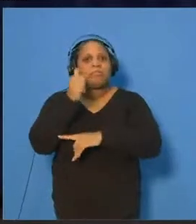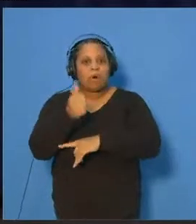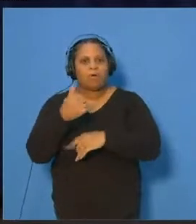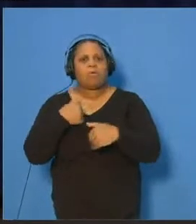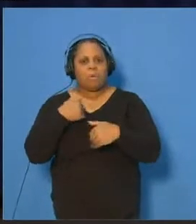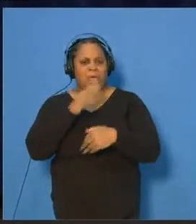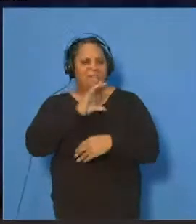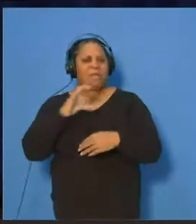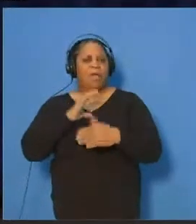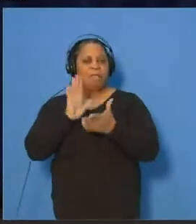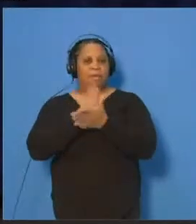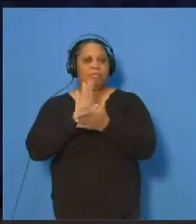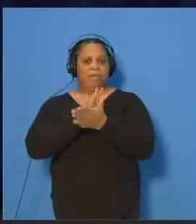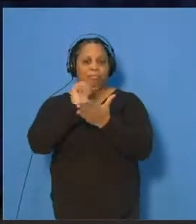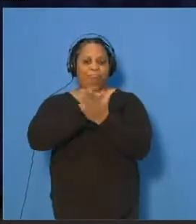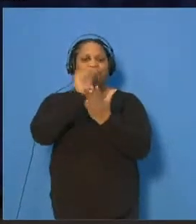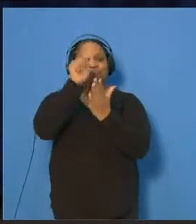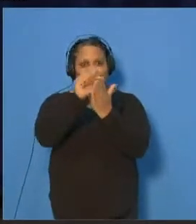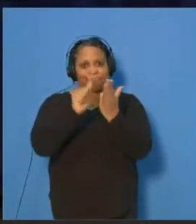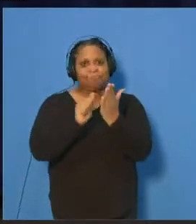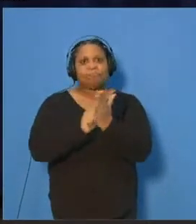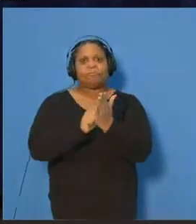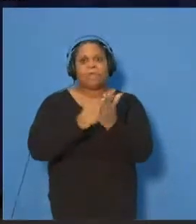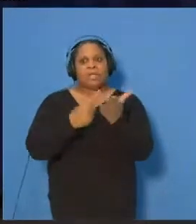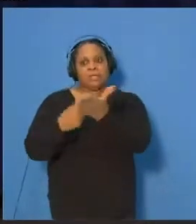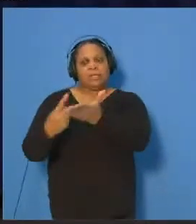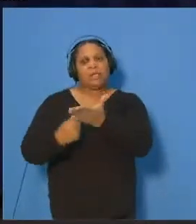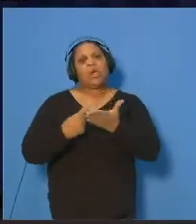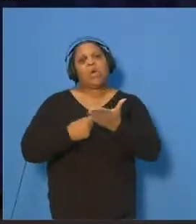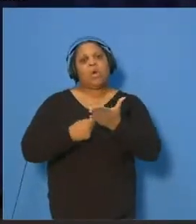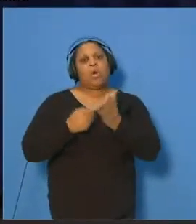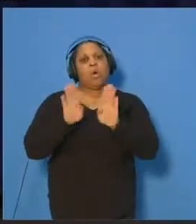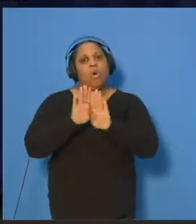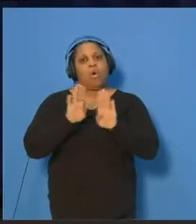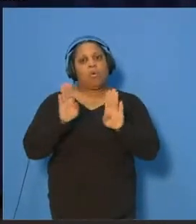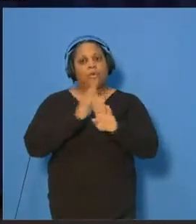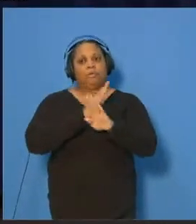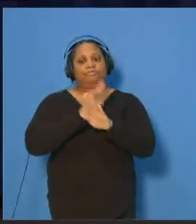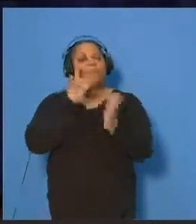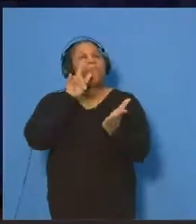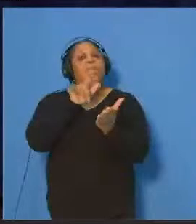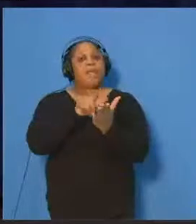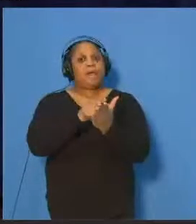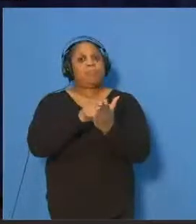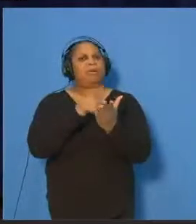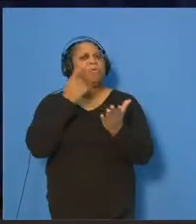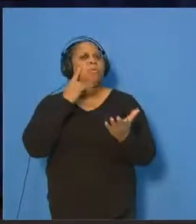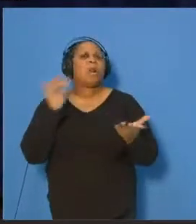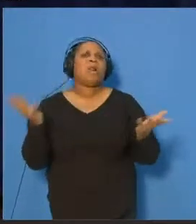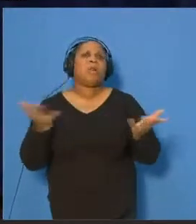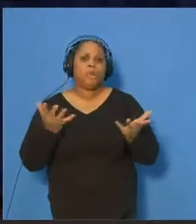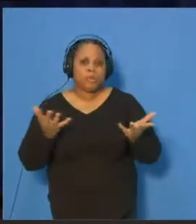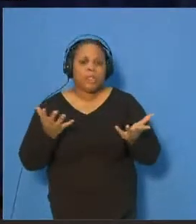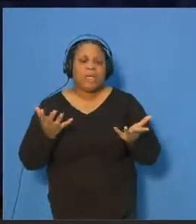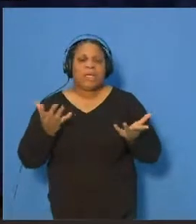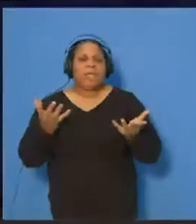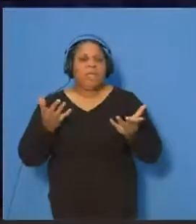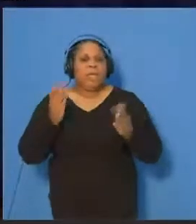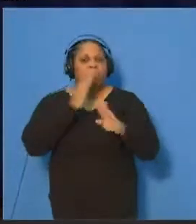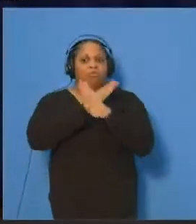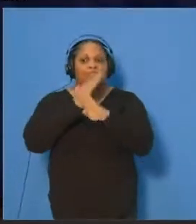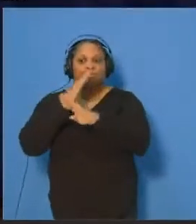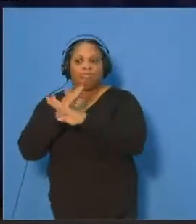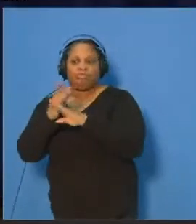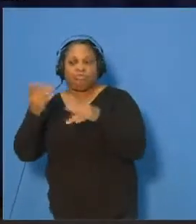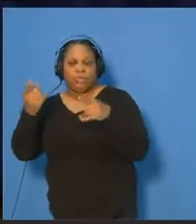paper from the Minister of Tourism, is speaking about the reopening of the airport and what that looks like and the restrictions around that